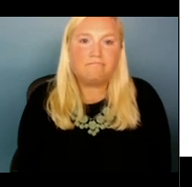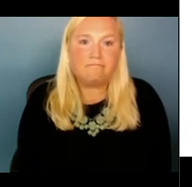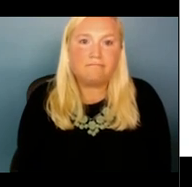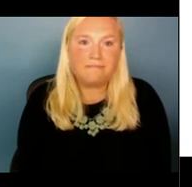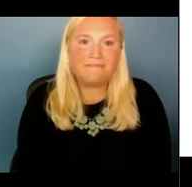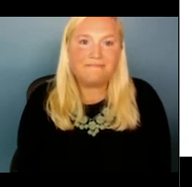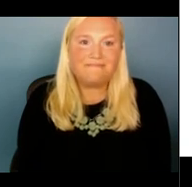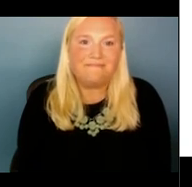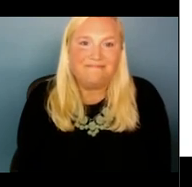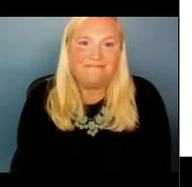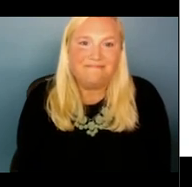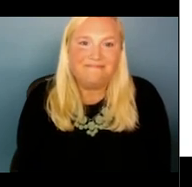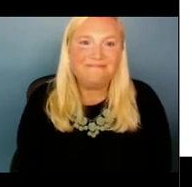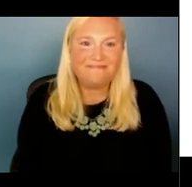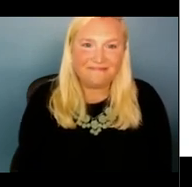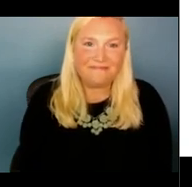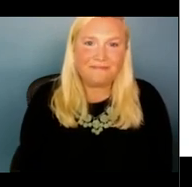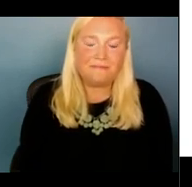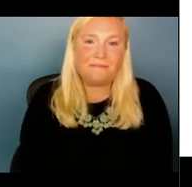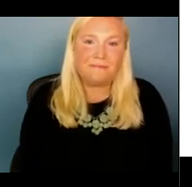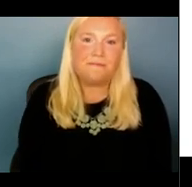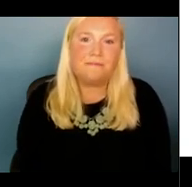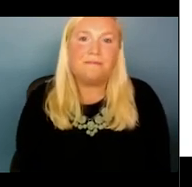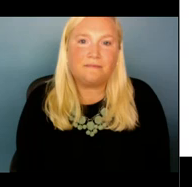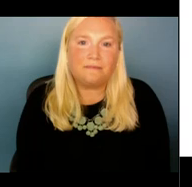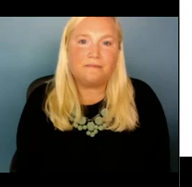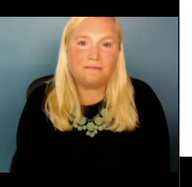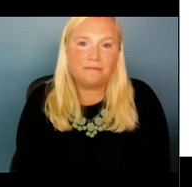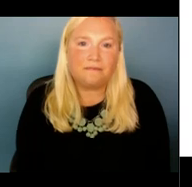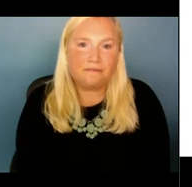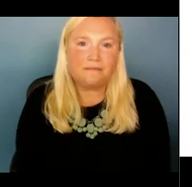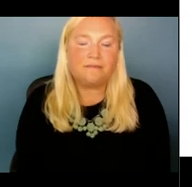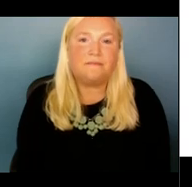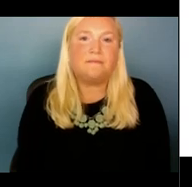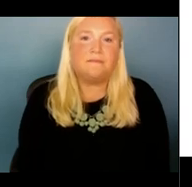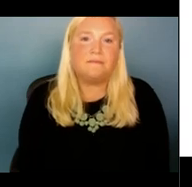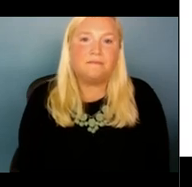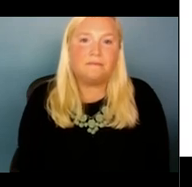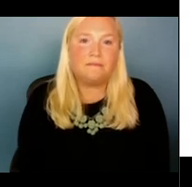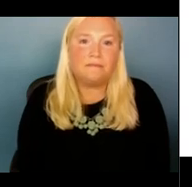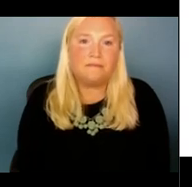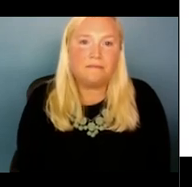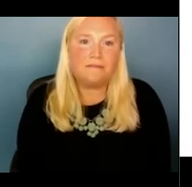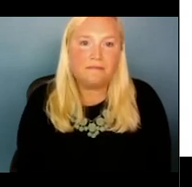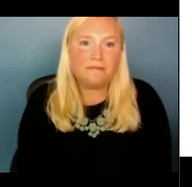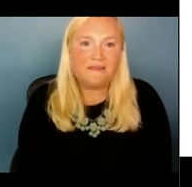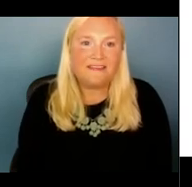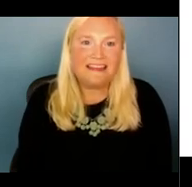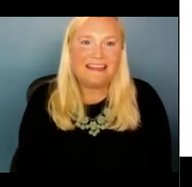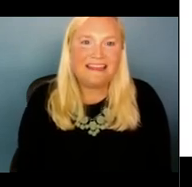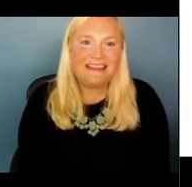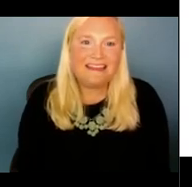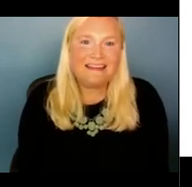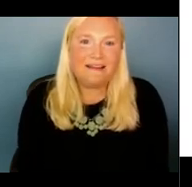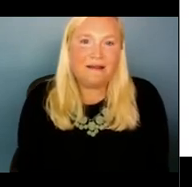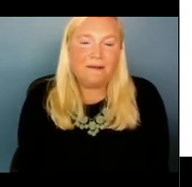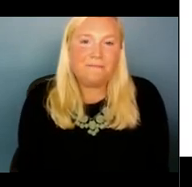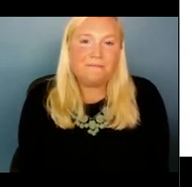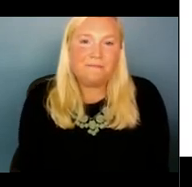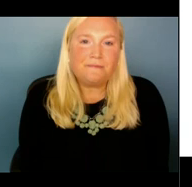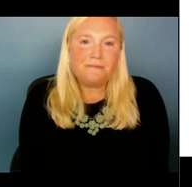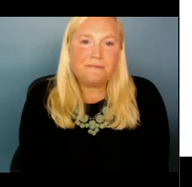great. What would I work on? Right? Then we have to educate them that it's more than just fluency. That's the good reason. The tougher reason